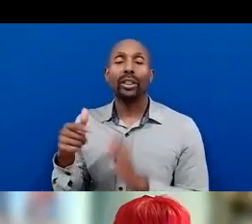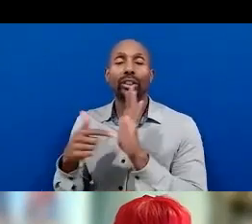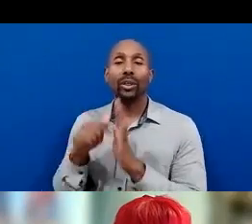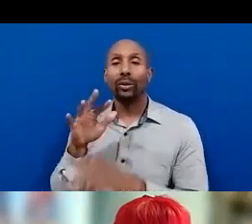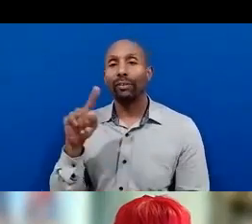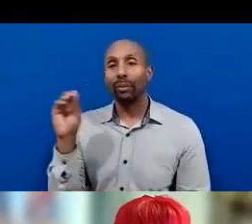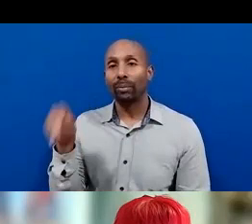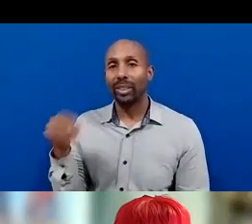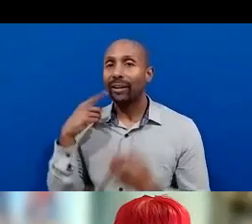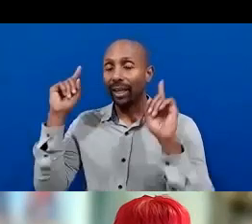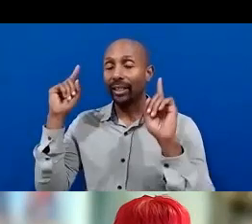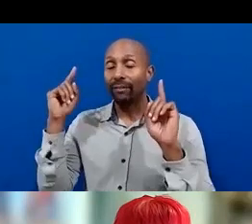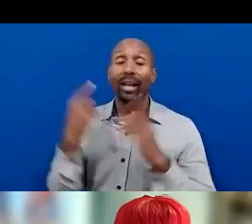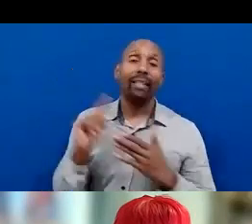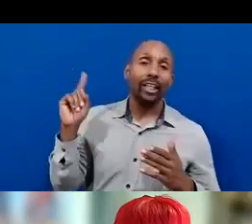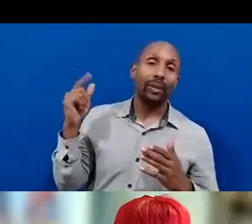last week